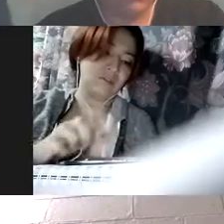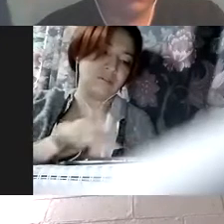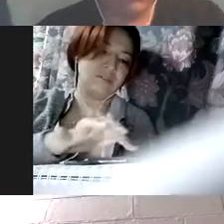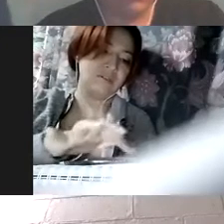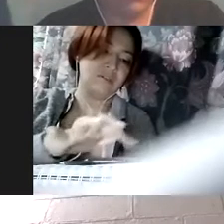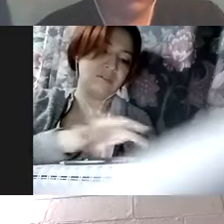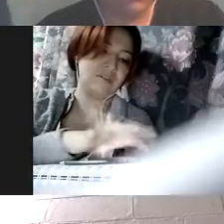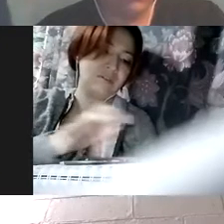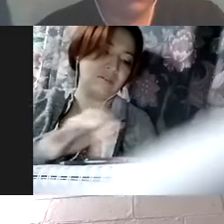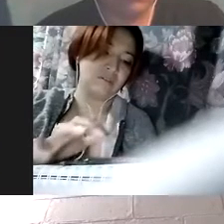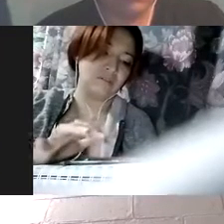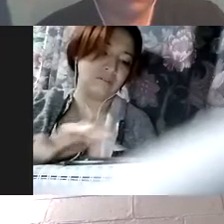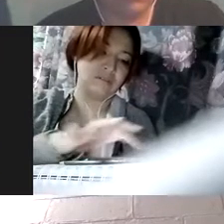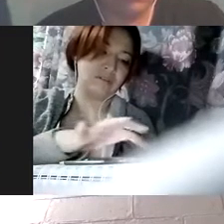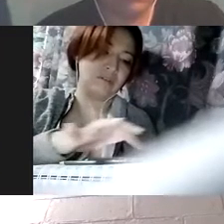Problems.